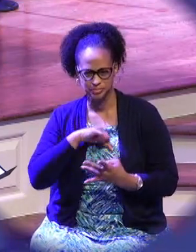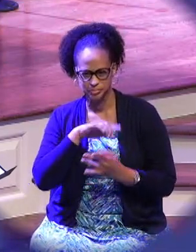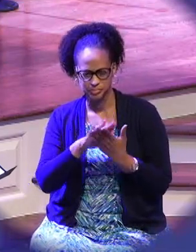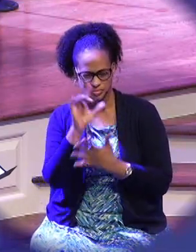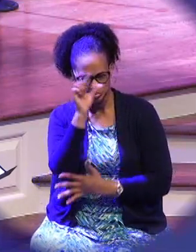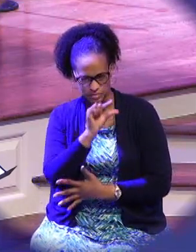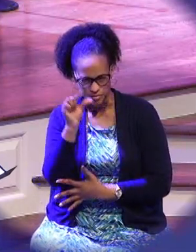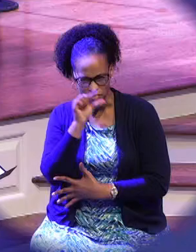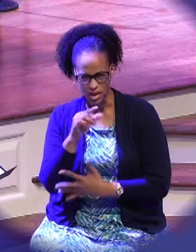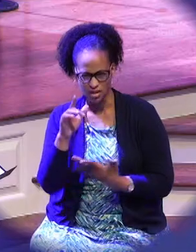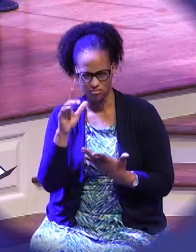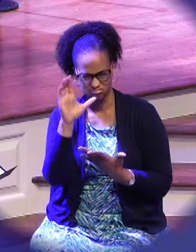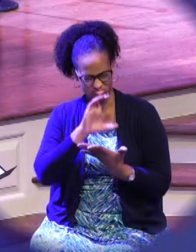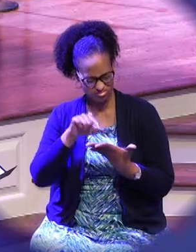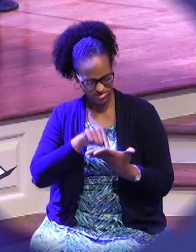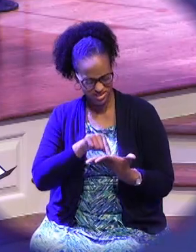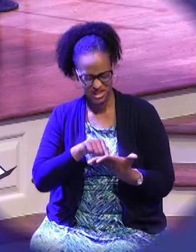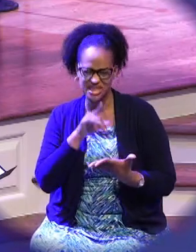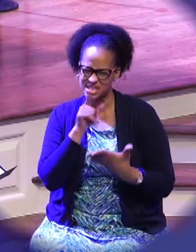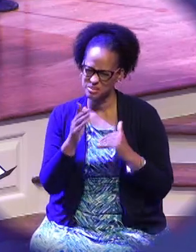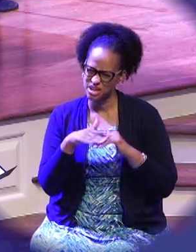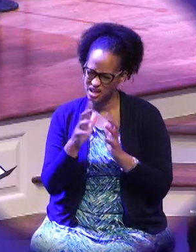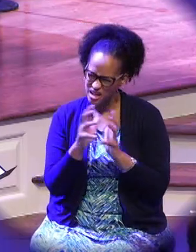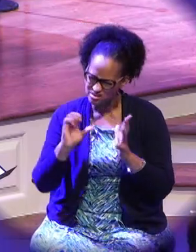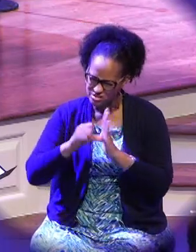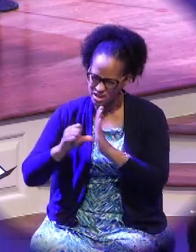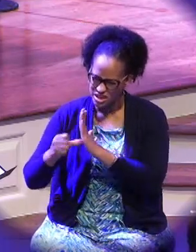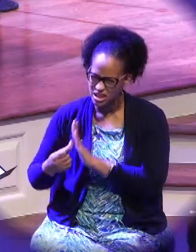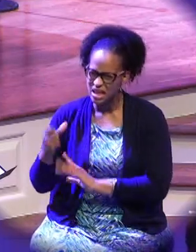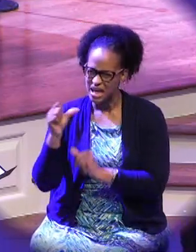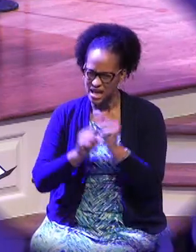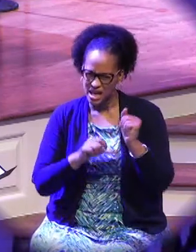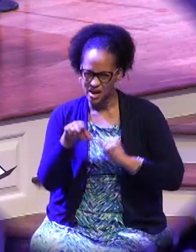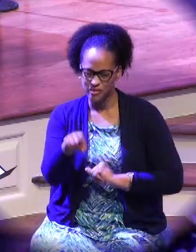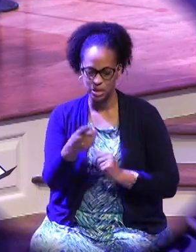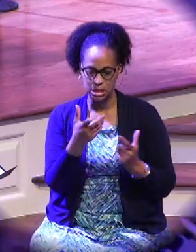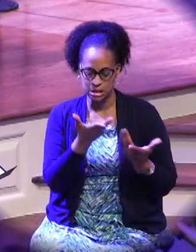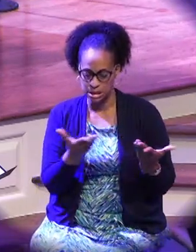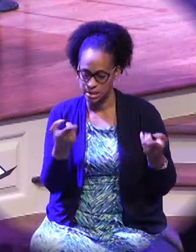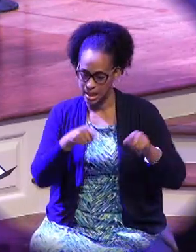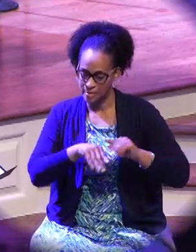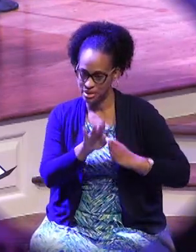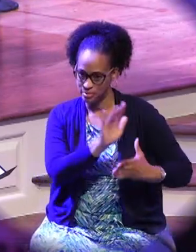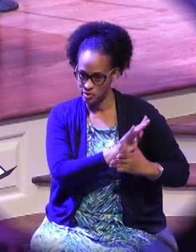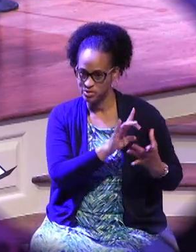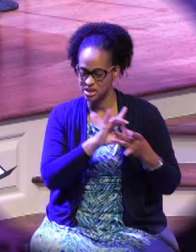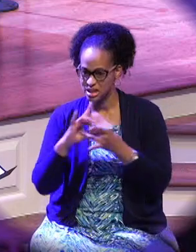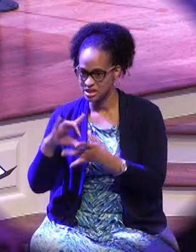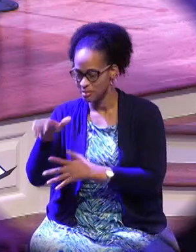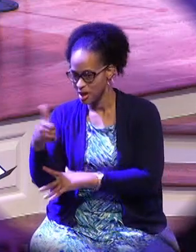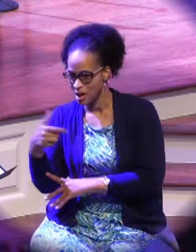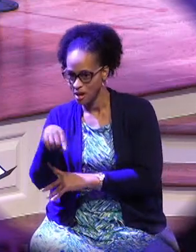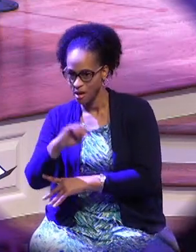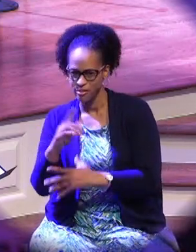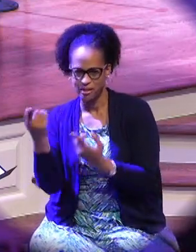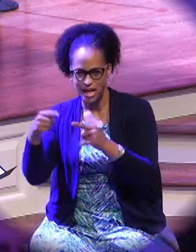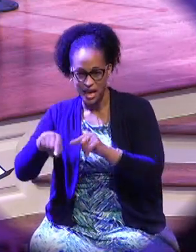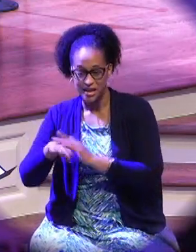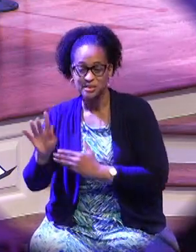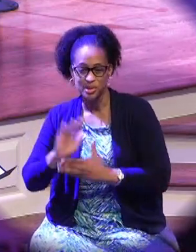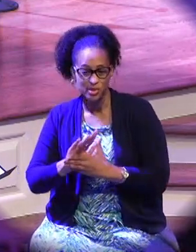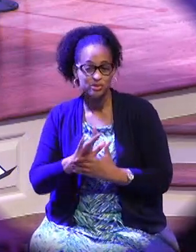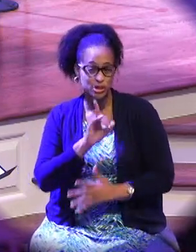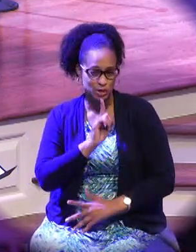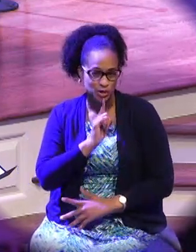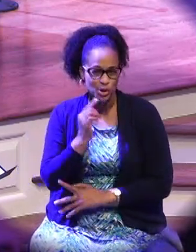Googling it because we just thought this seems overkill almost, that every scene seems to be related to some other scene in some other movie. And sure enough, that was kind